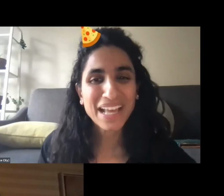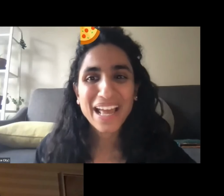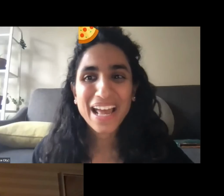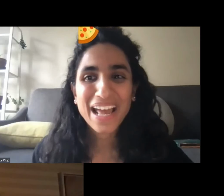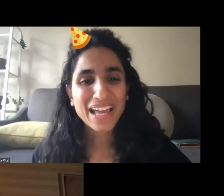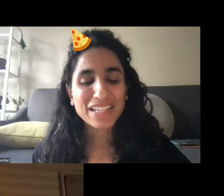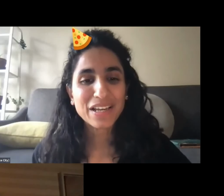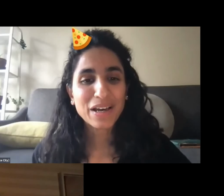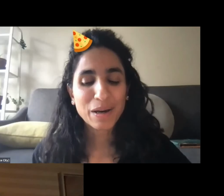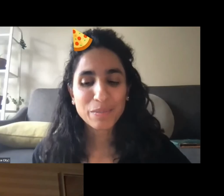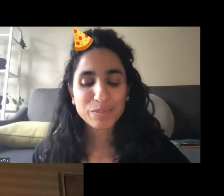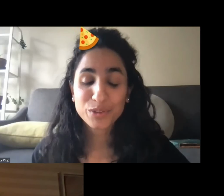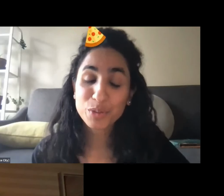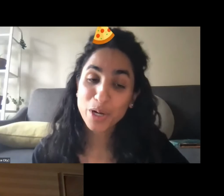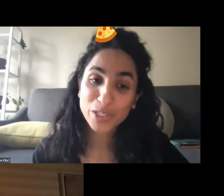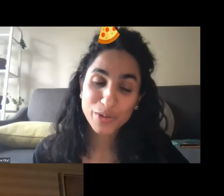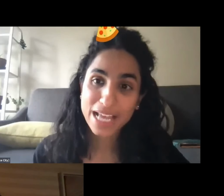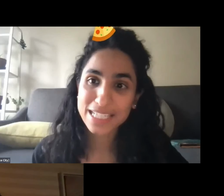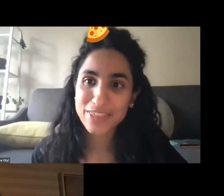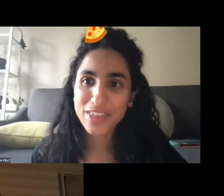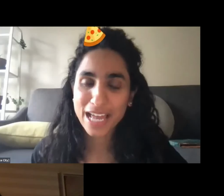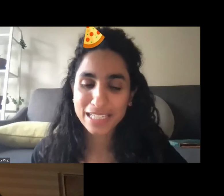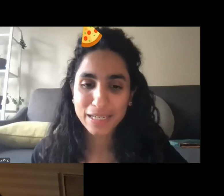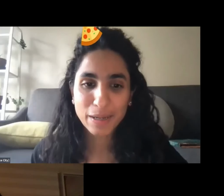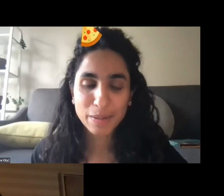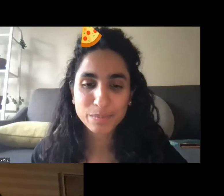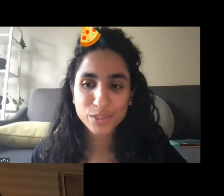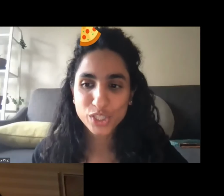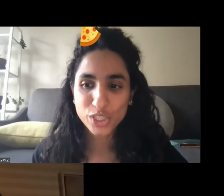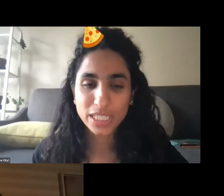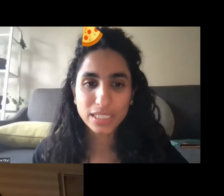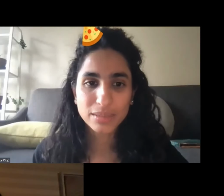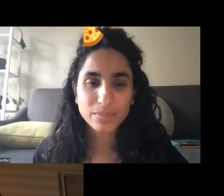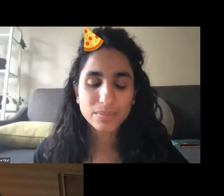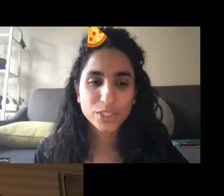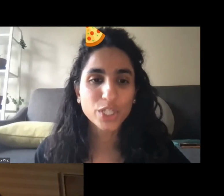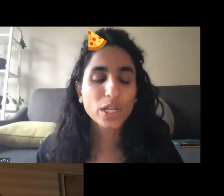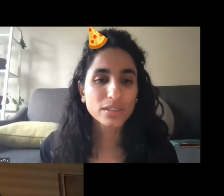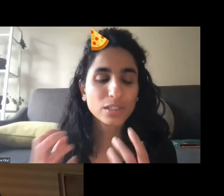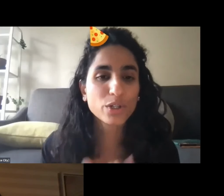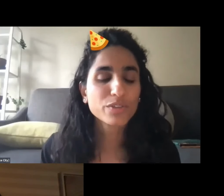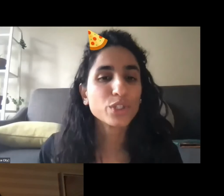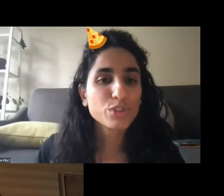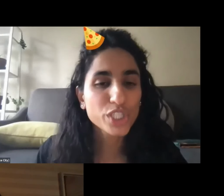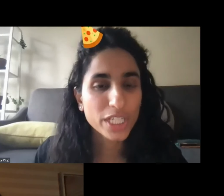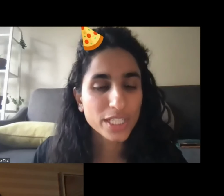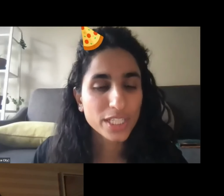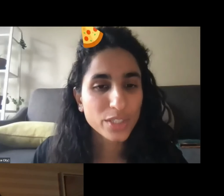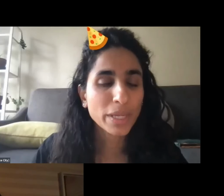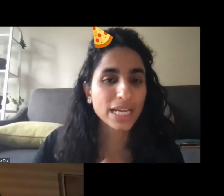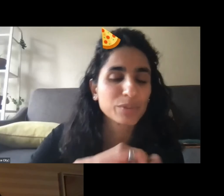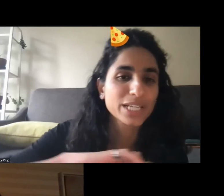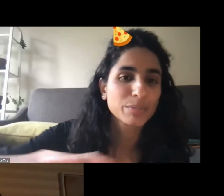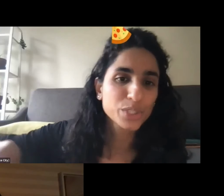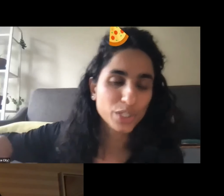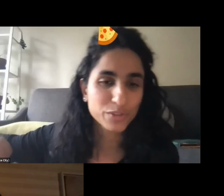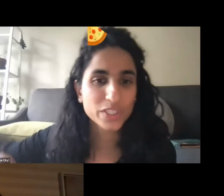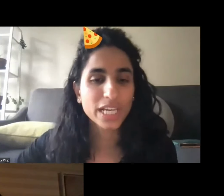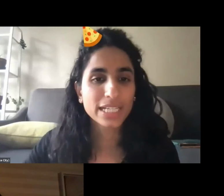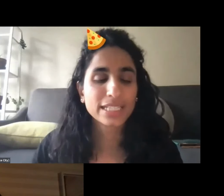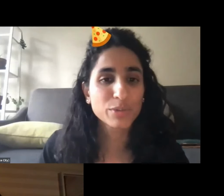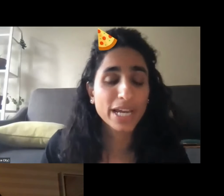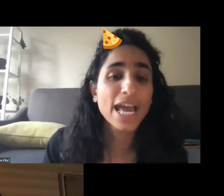happen. And rumor also has it that she got a lot of the nutrition in the womb, and I was kind of